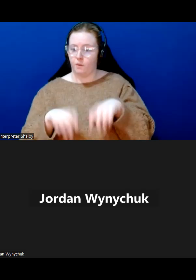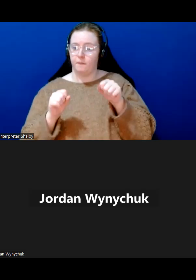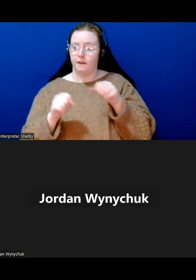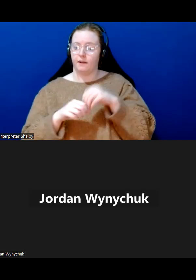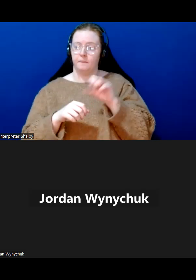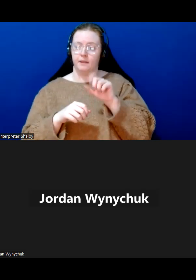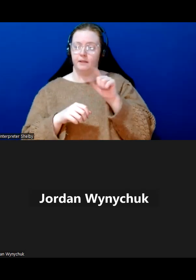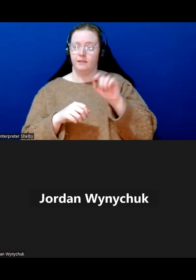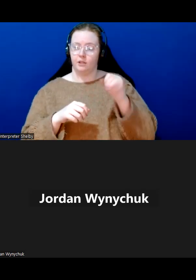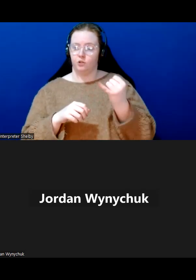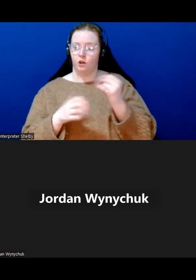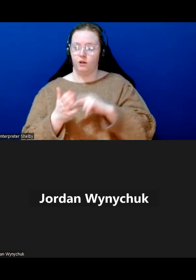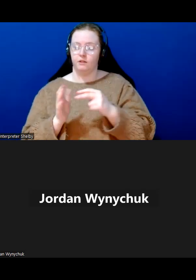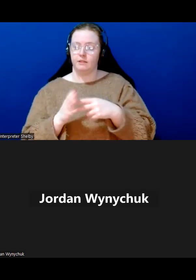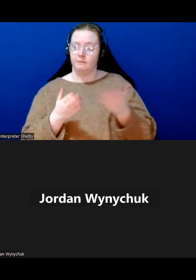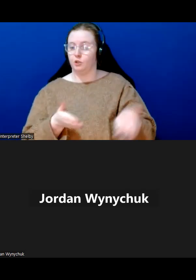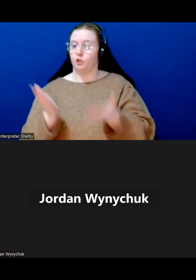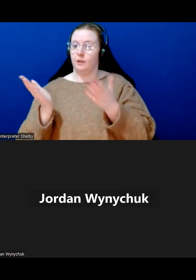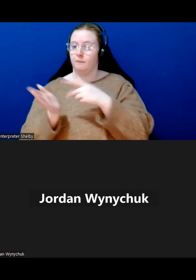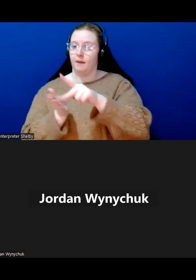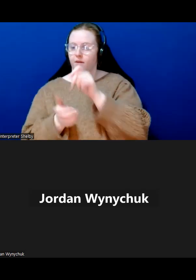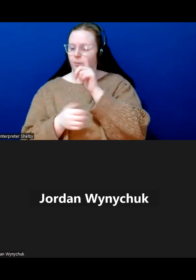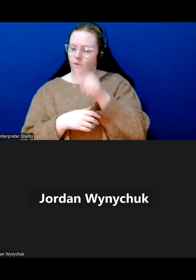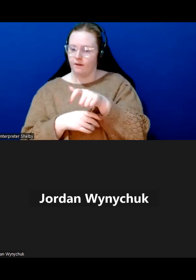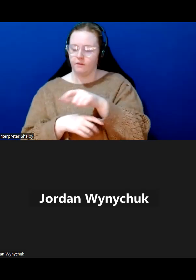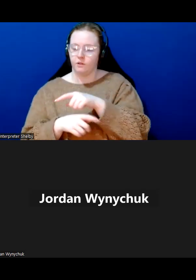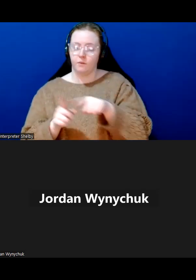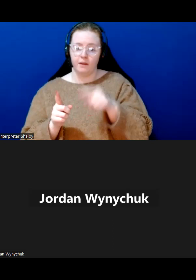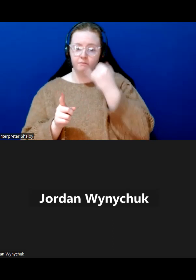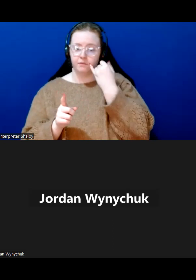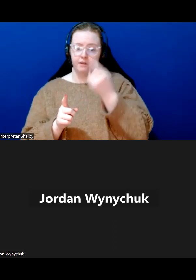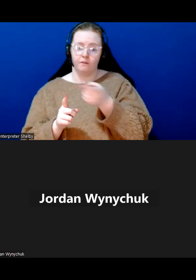you don't have to do any shipping. But if you'd ever like us,